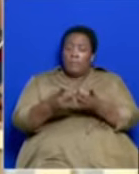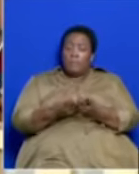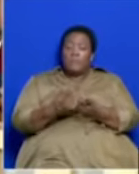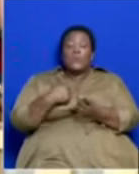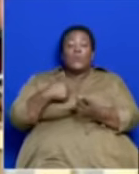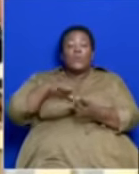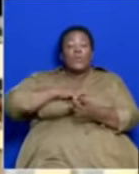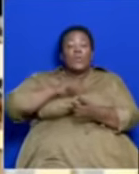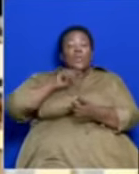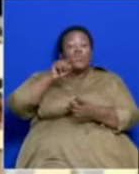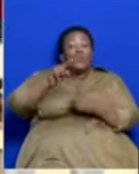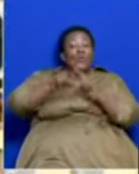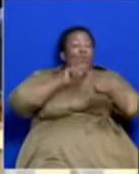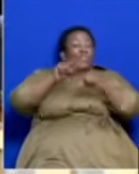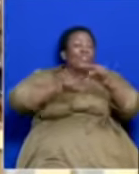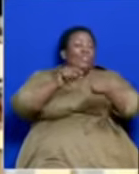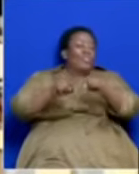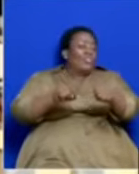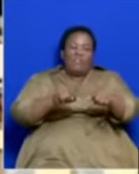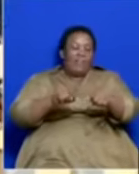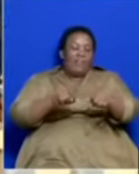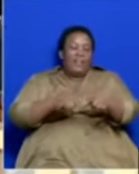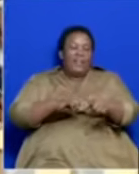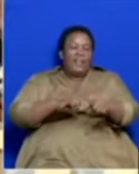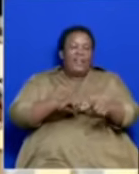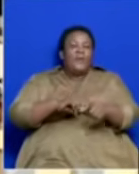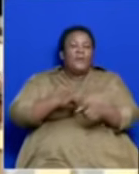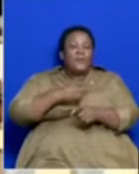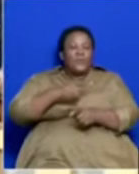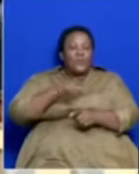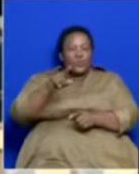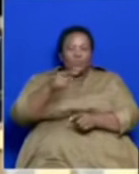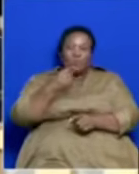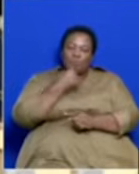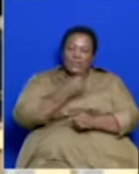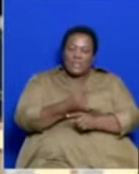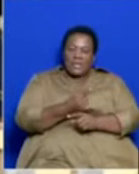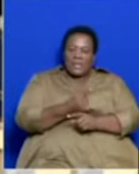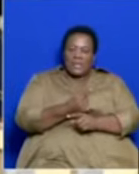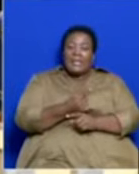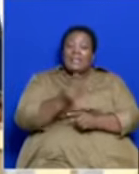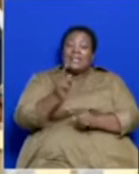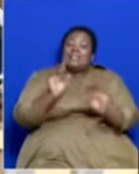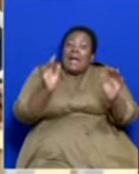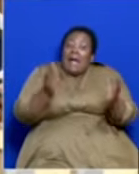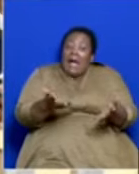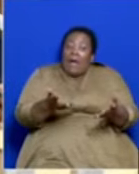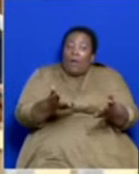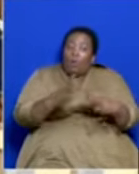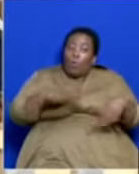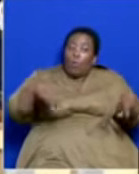we understand it, you are suggesting that this is how all of you